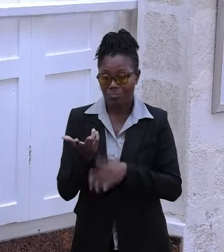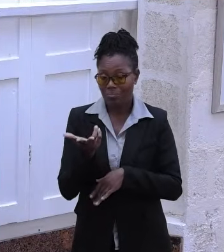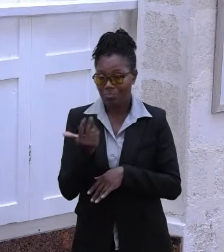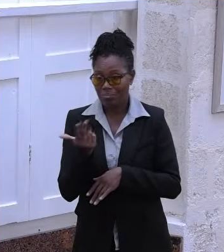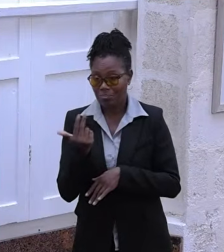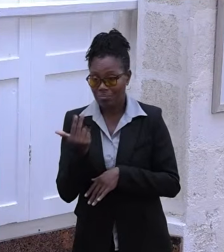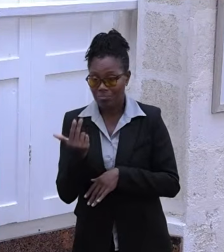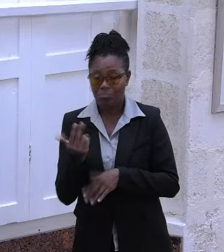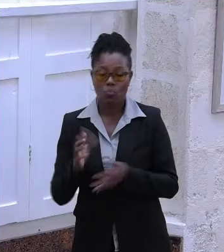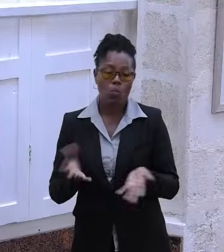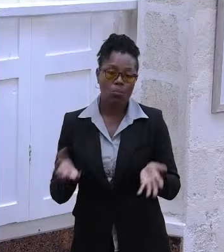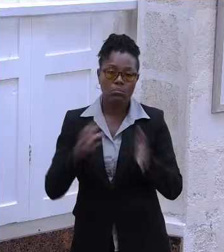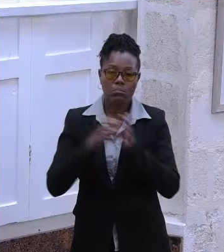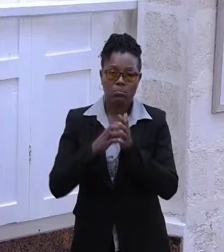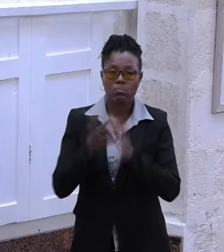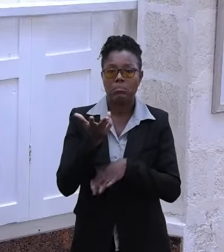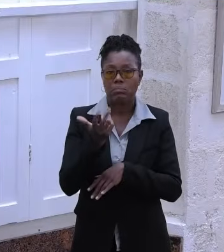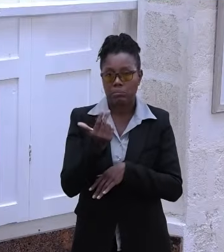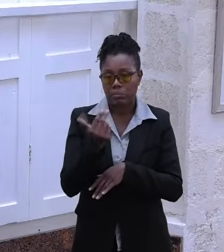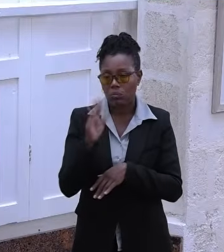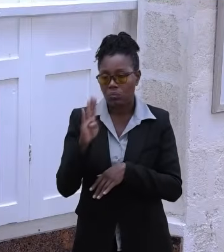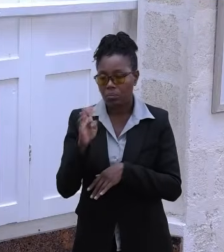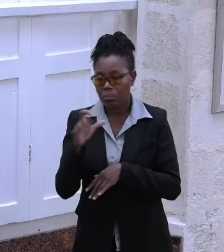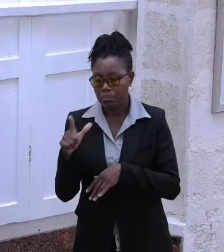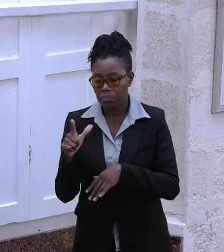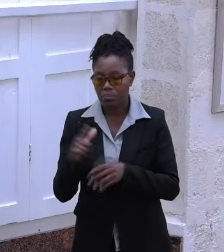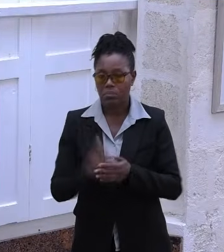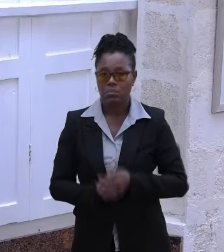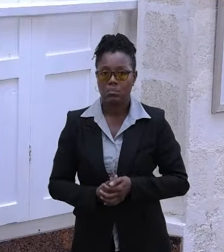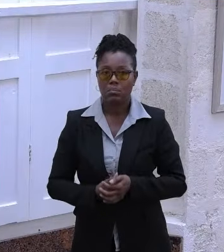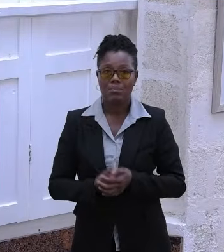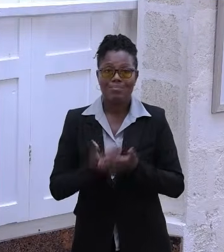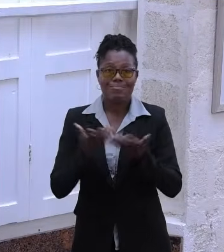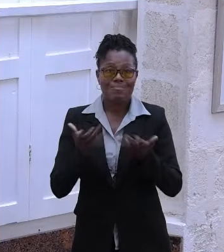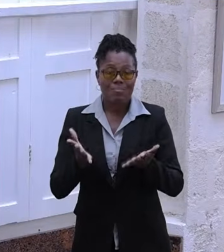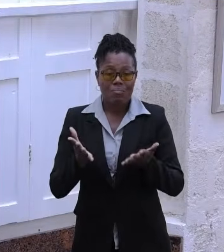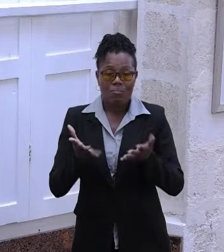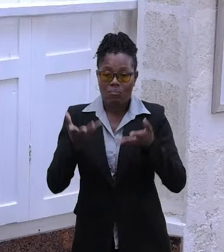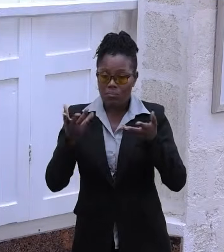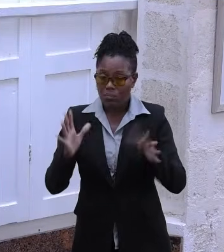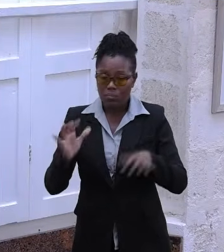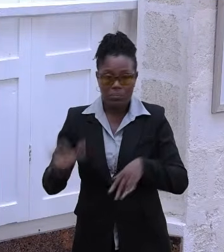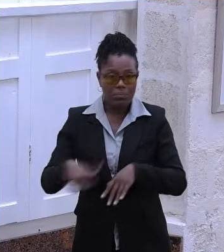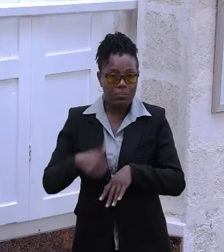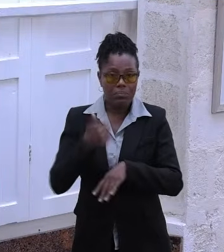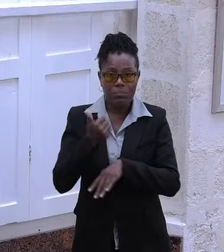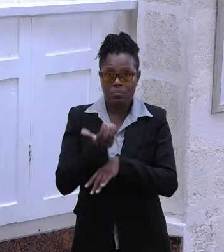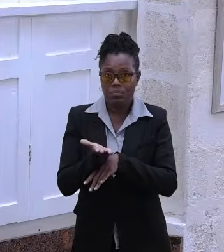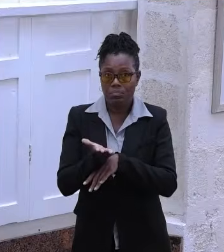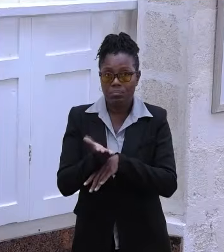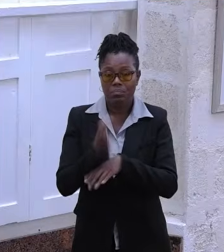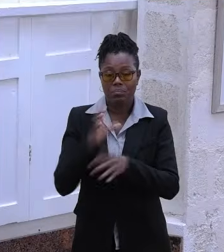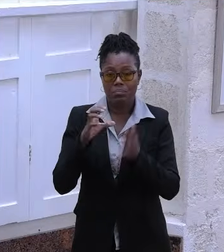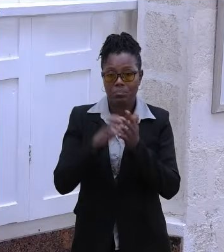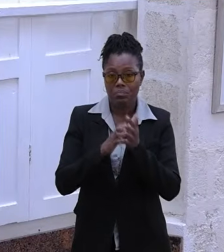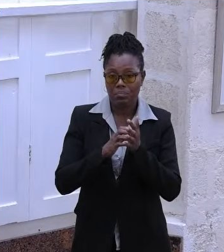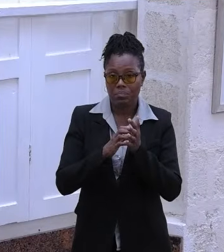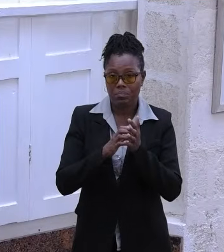or clause 13 of the bill, already exists in